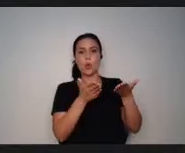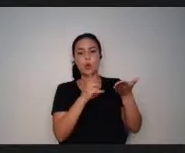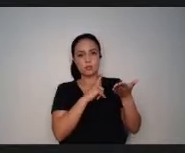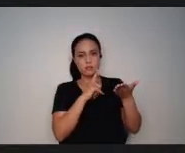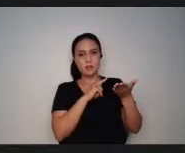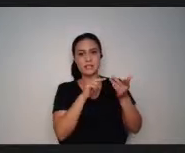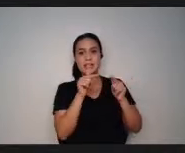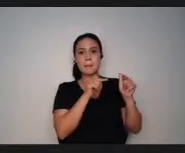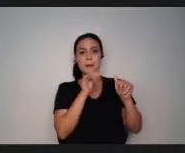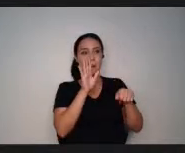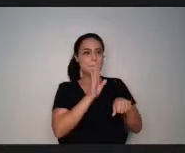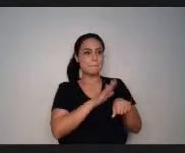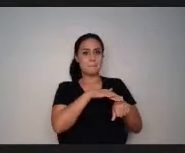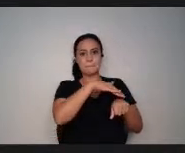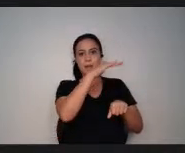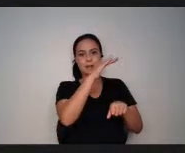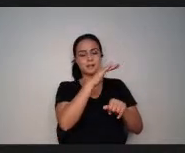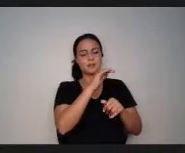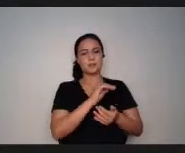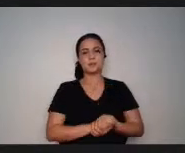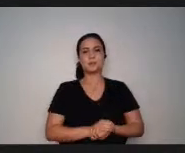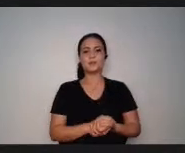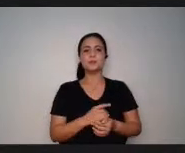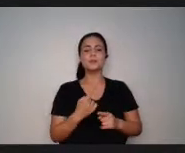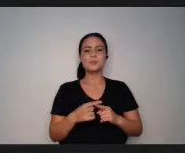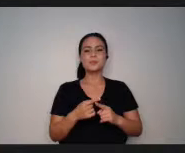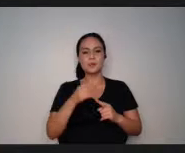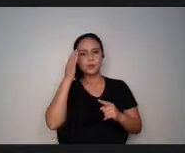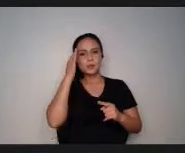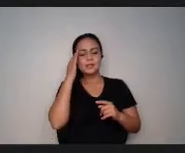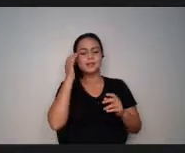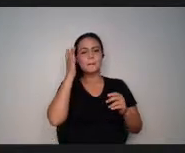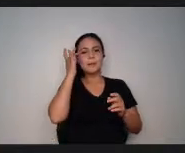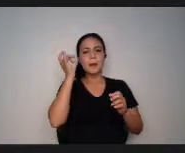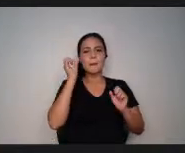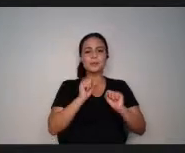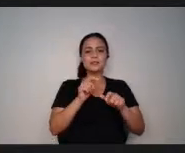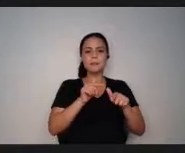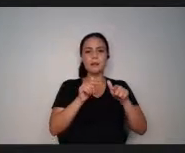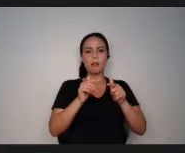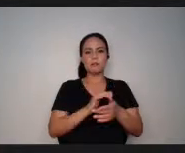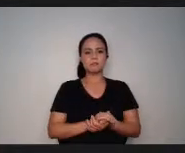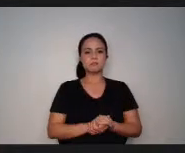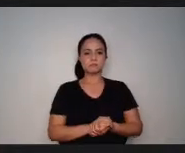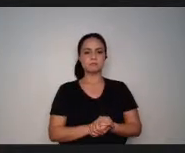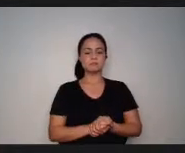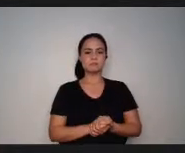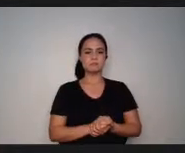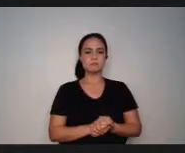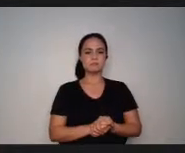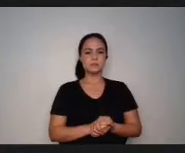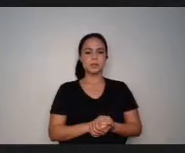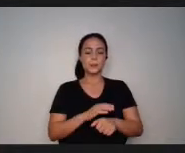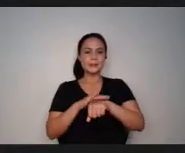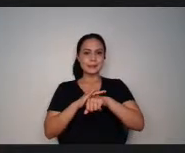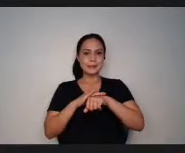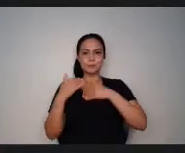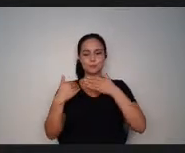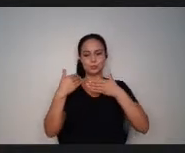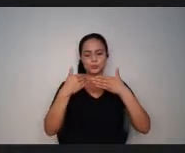to their job because people don't know if they're going to work tomorrow. So I would have to work as much as possible today.